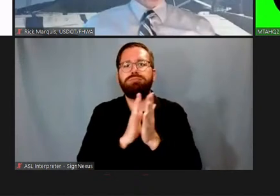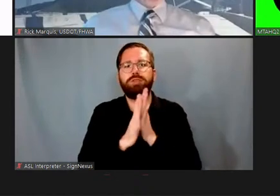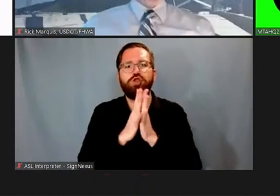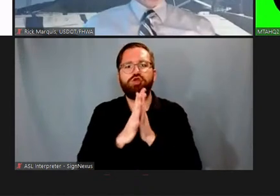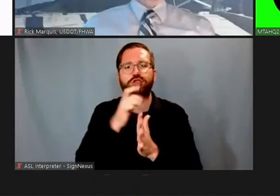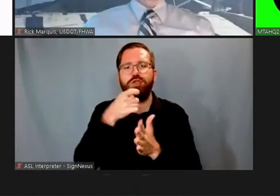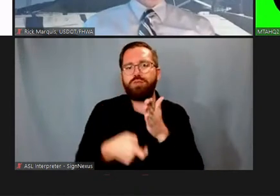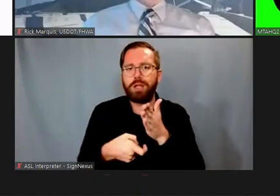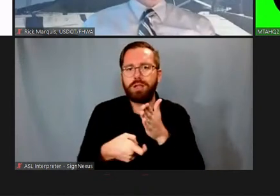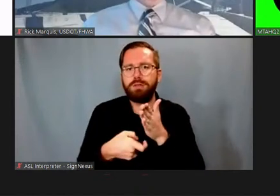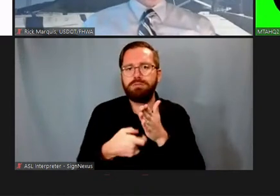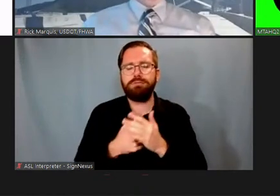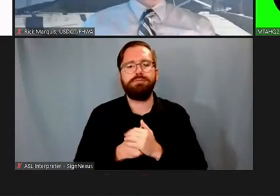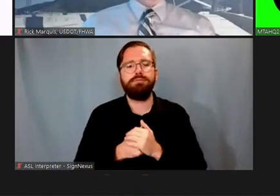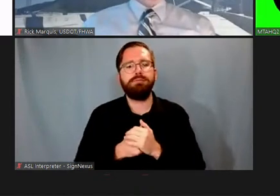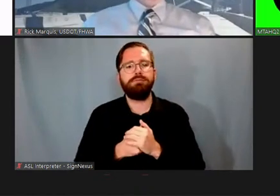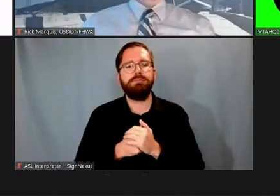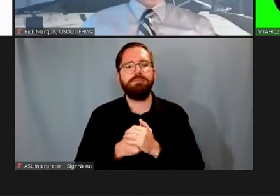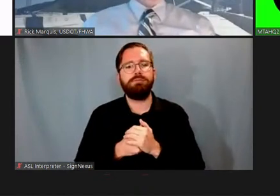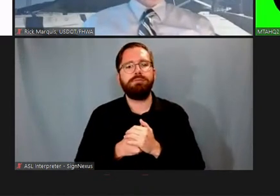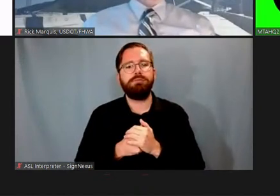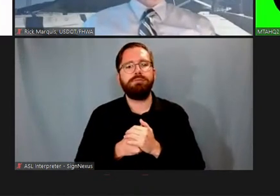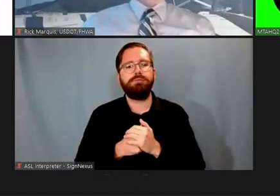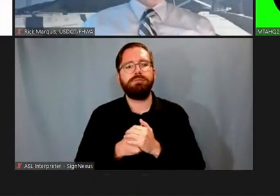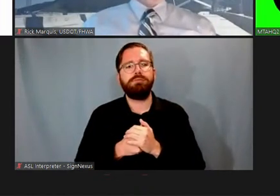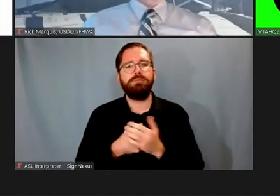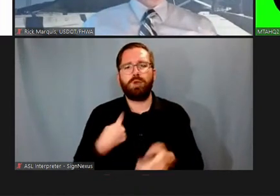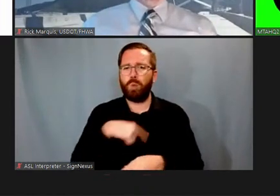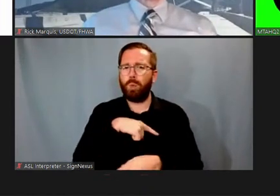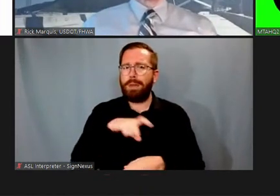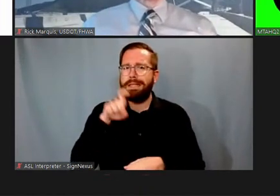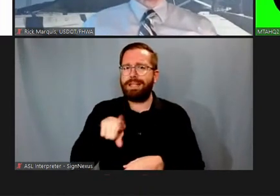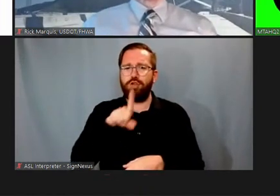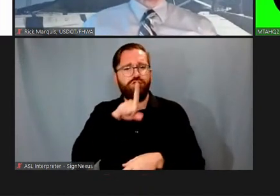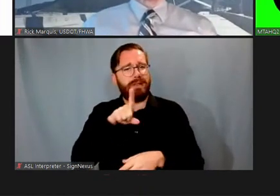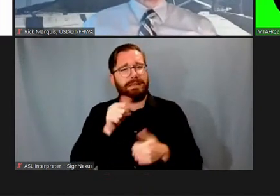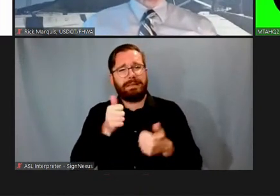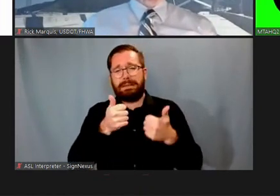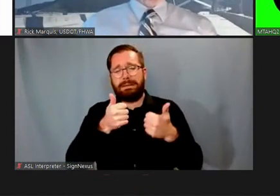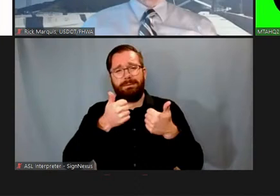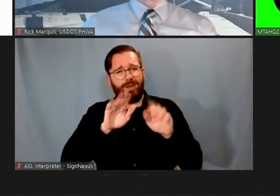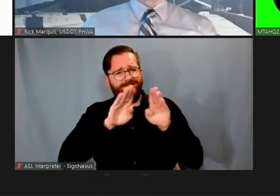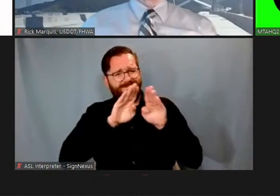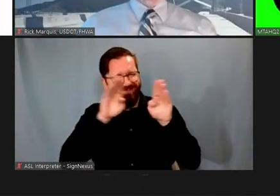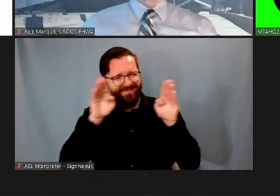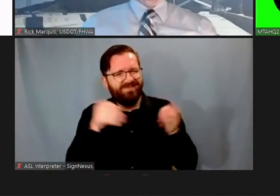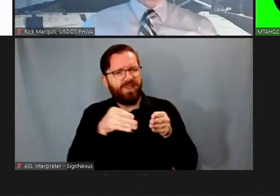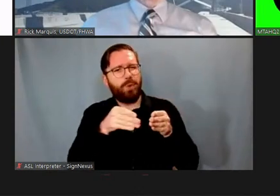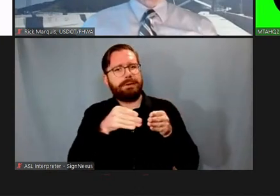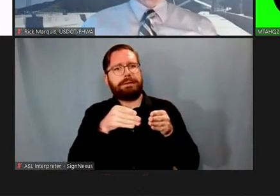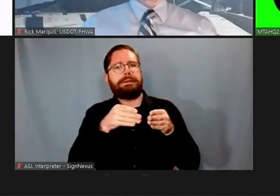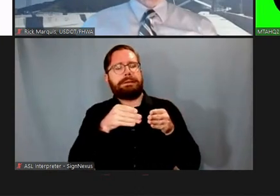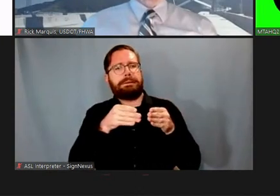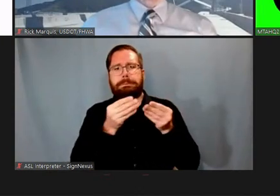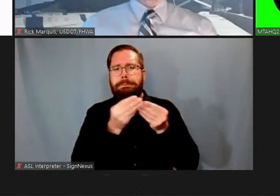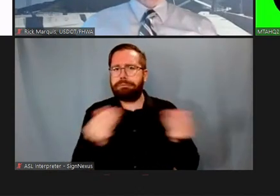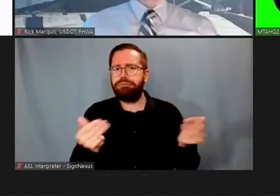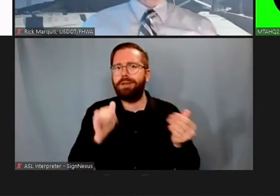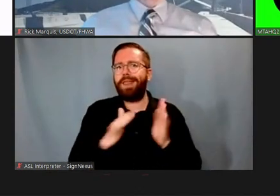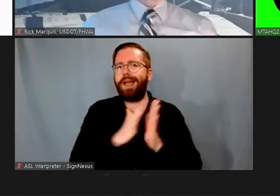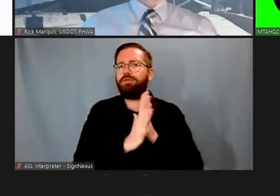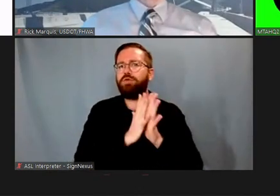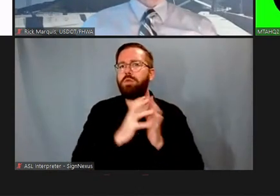it uh as much mitigation as possible um as somebody who lives in the bronx and who